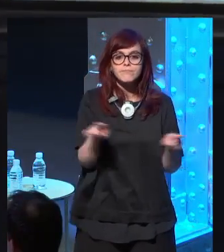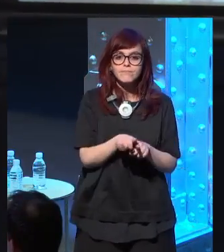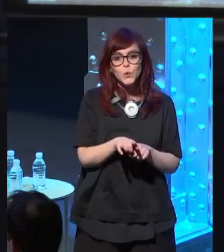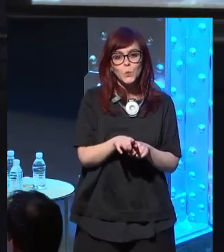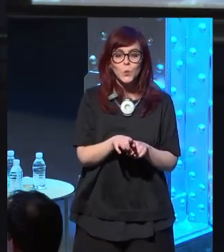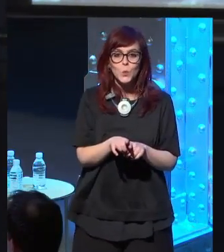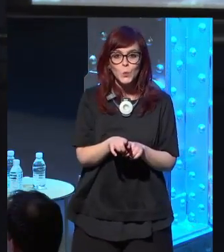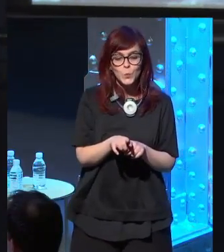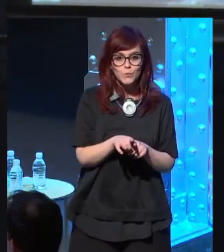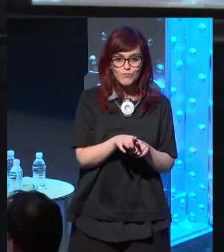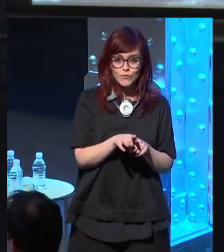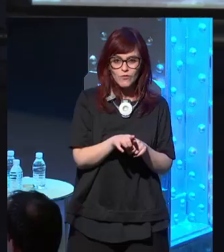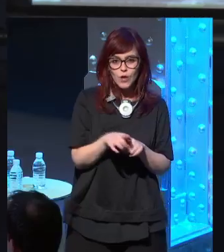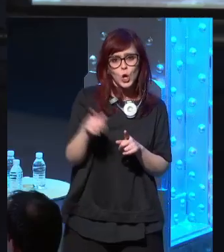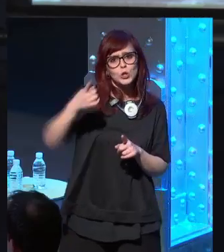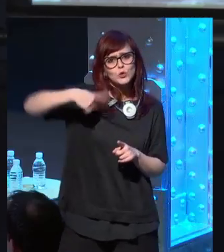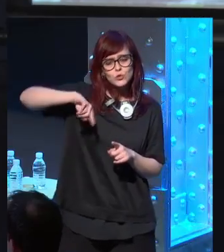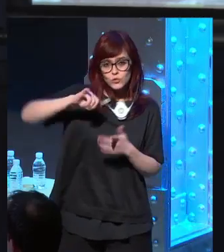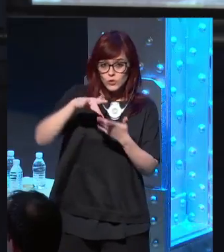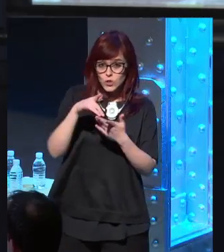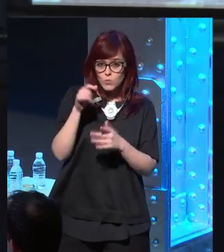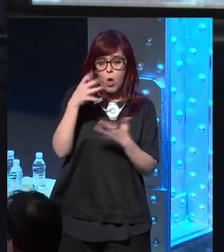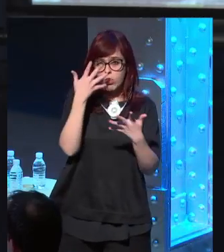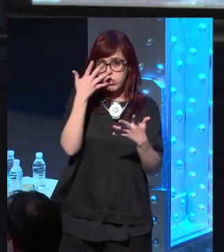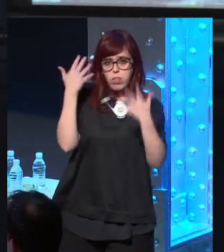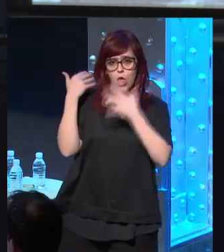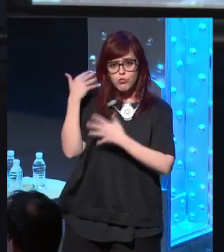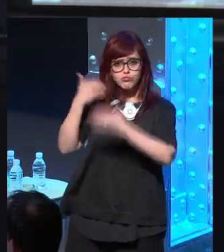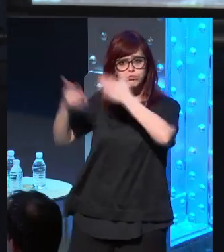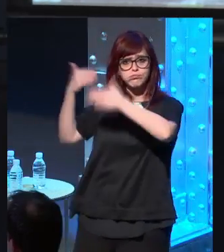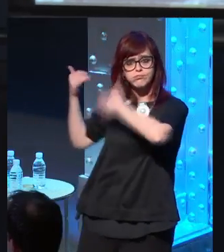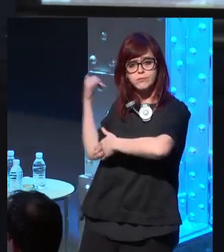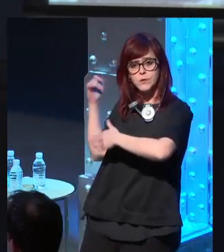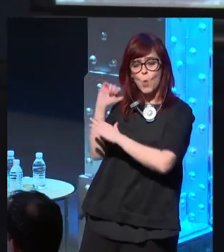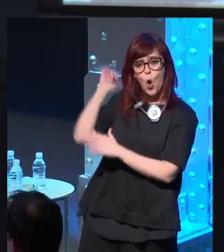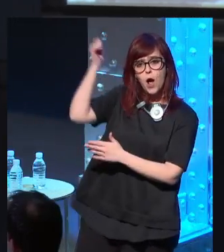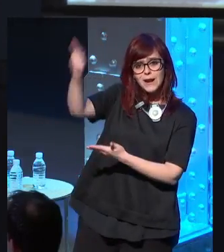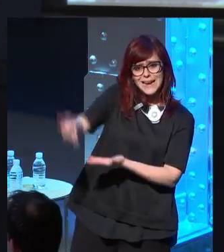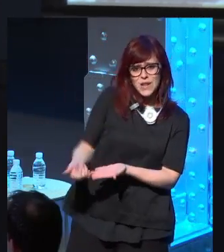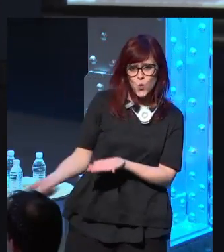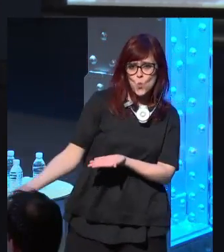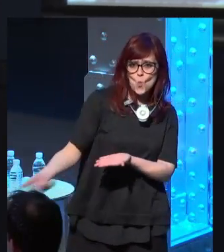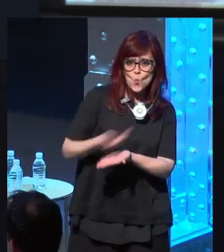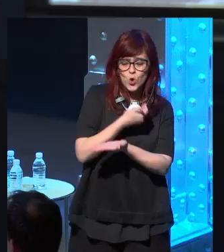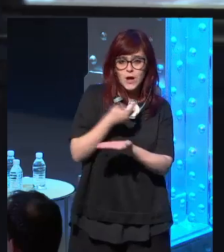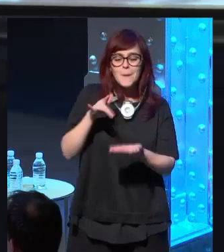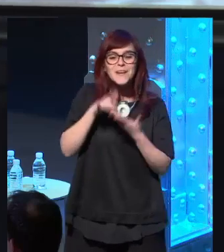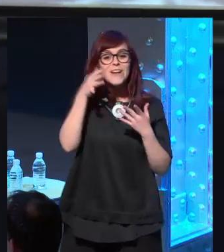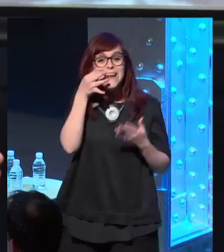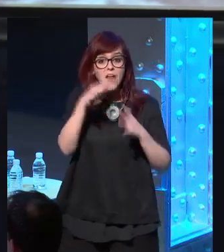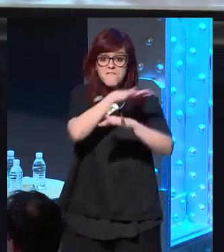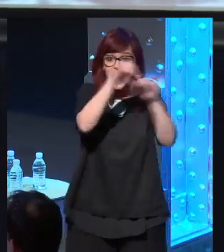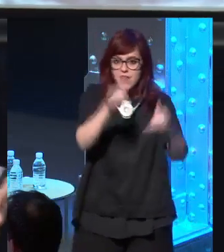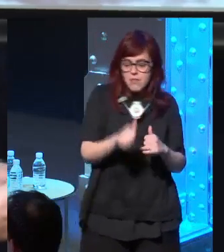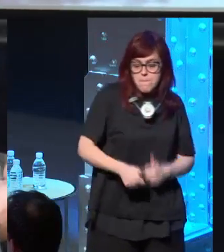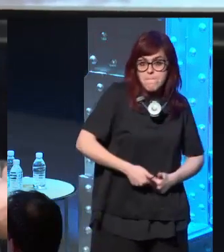lot richer over the past few decades, but haven't become happier in the same time. And I think South